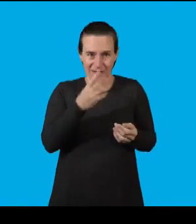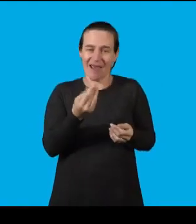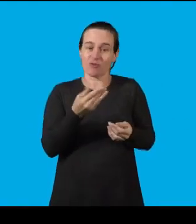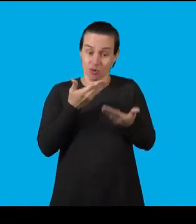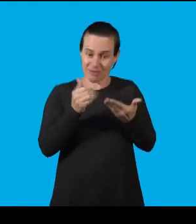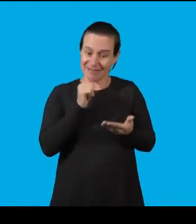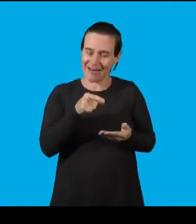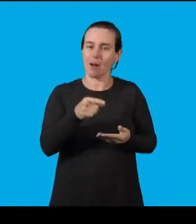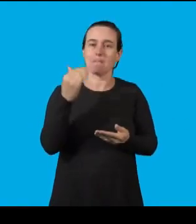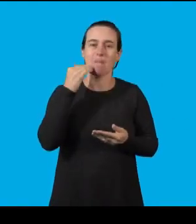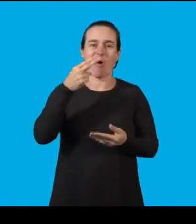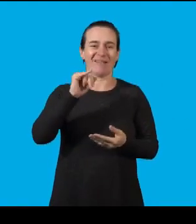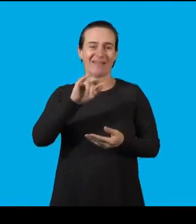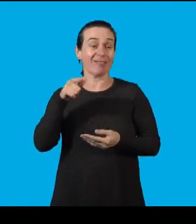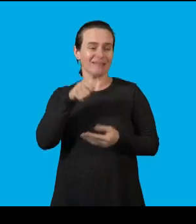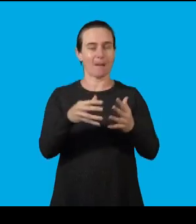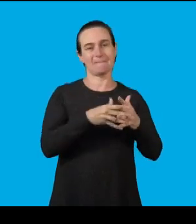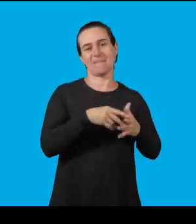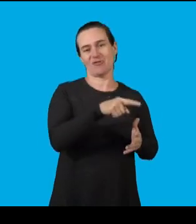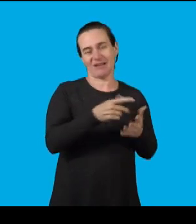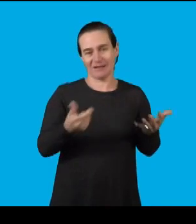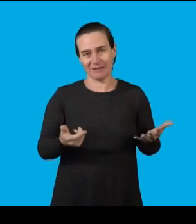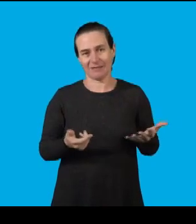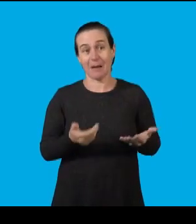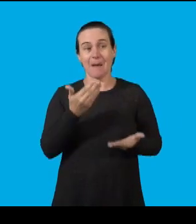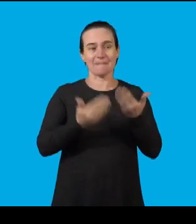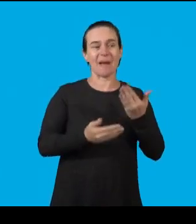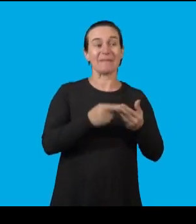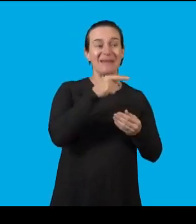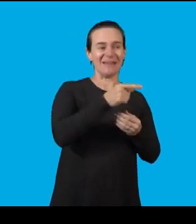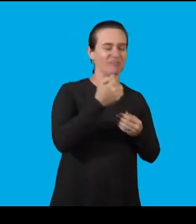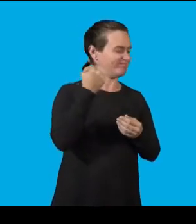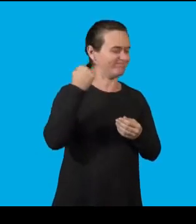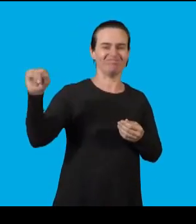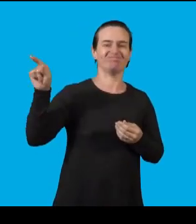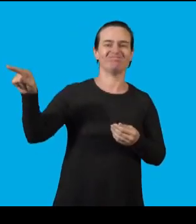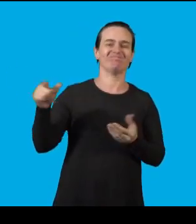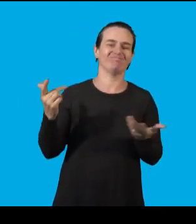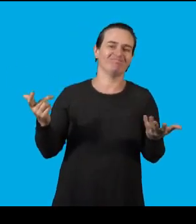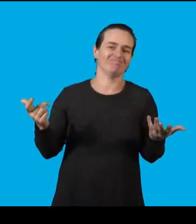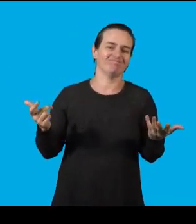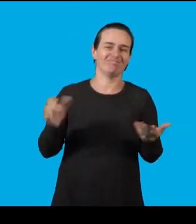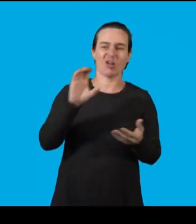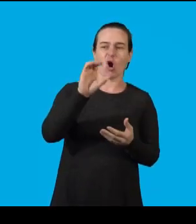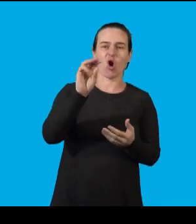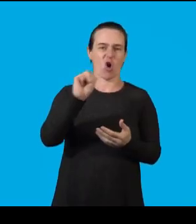in the caption. That is a limitation. So he is an American who might be against